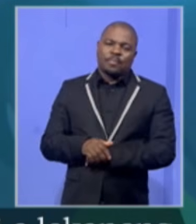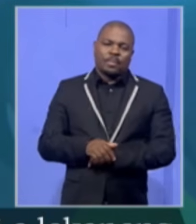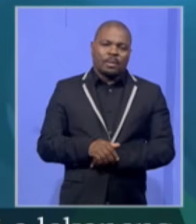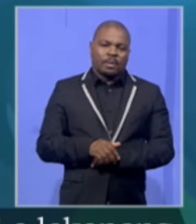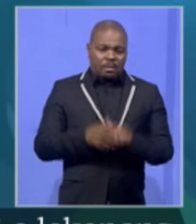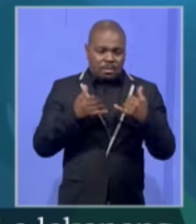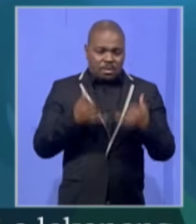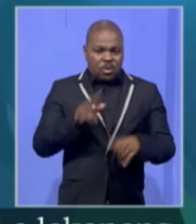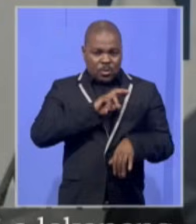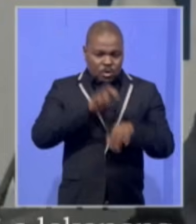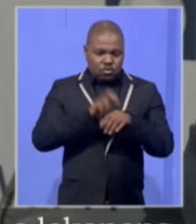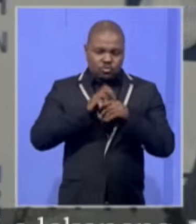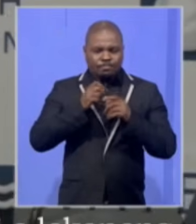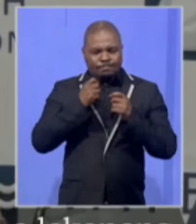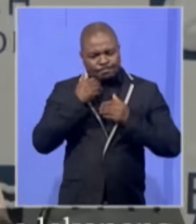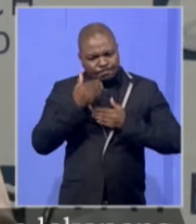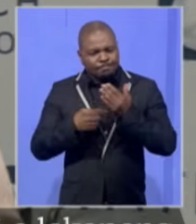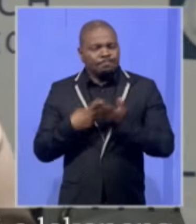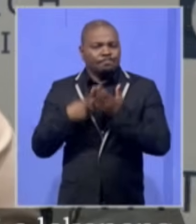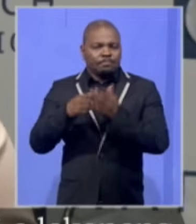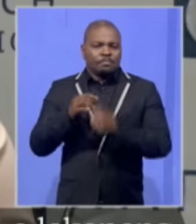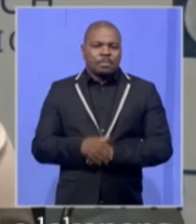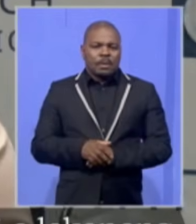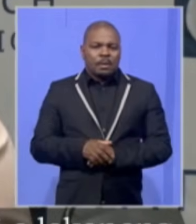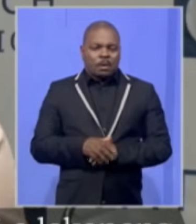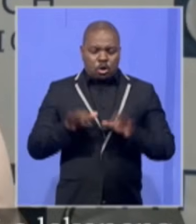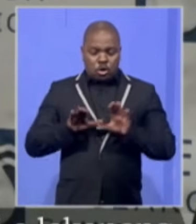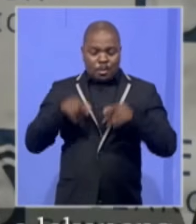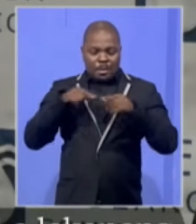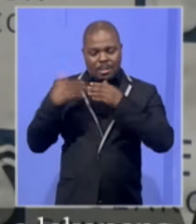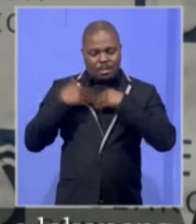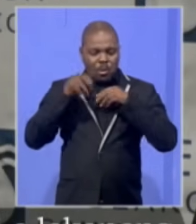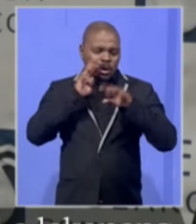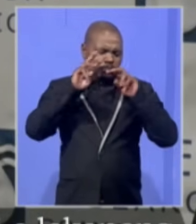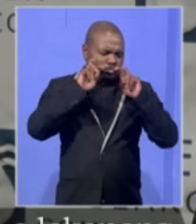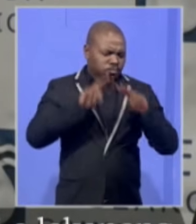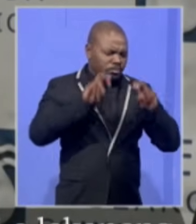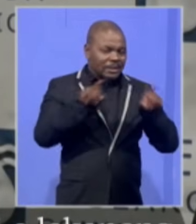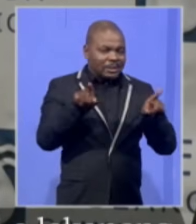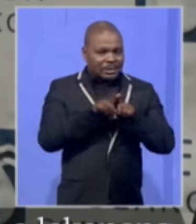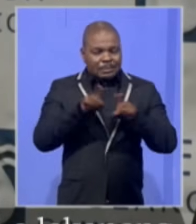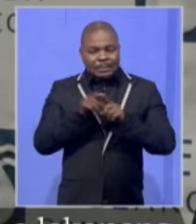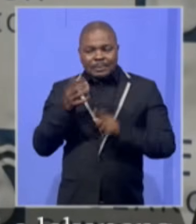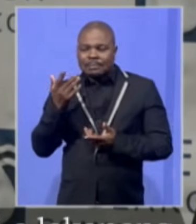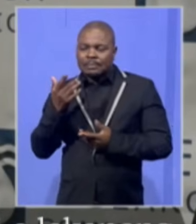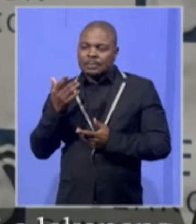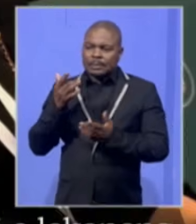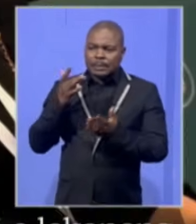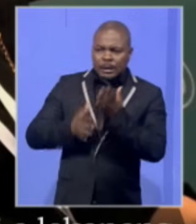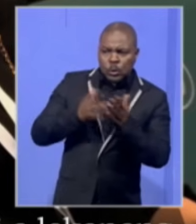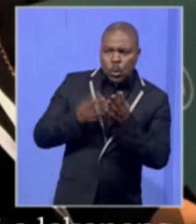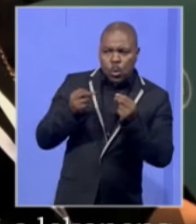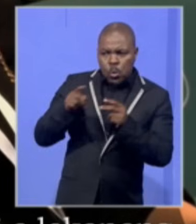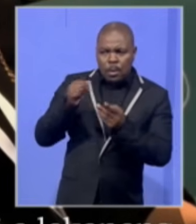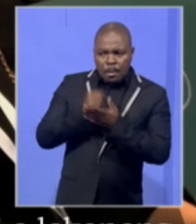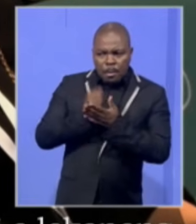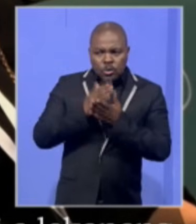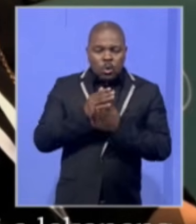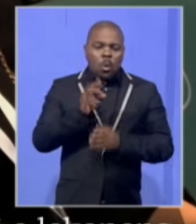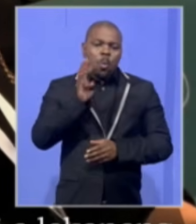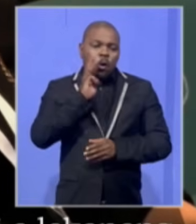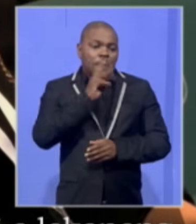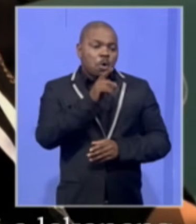we need to rise to. Komishene ya dipatlisiso tsa metsi le yona e godisa tiriso ya technology e ntšha ya go dirisa metsi a